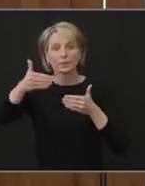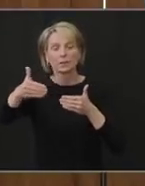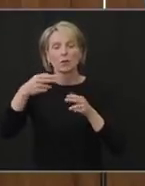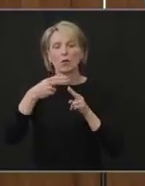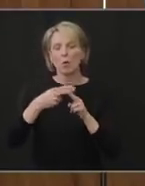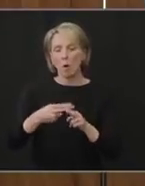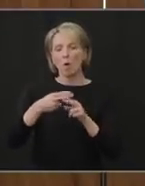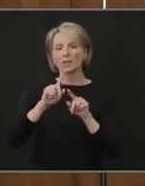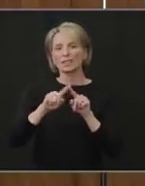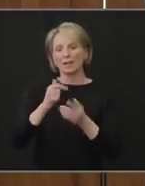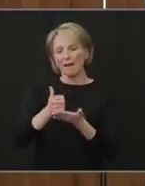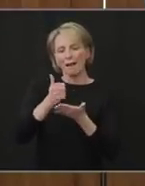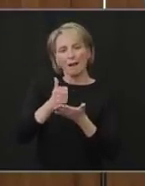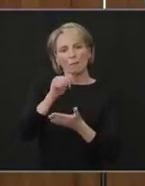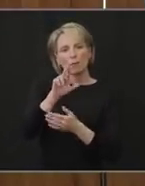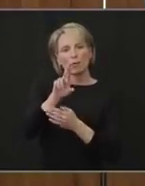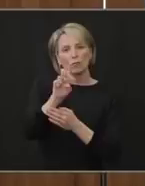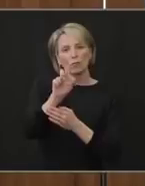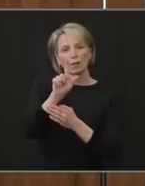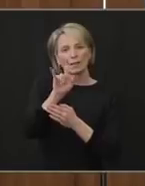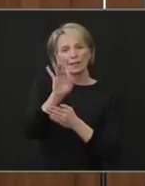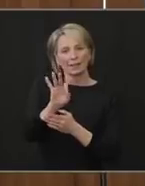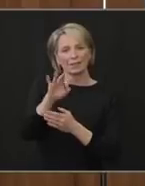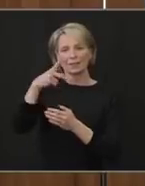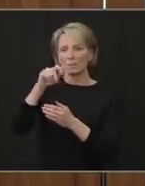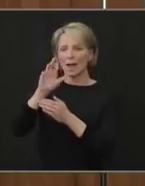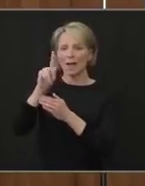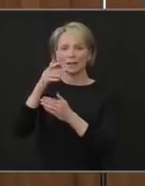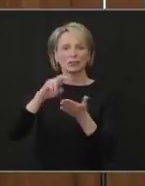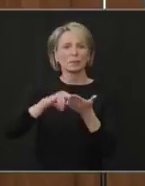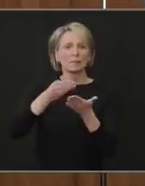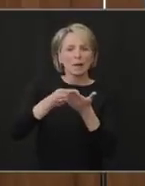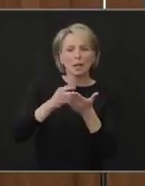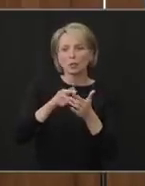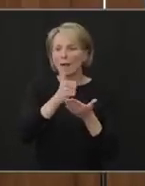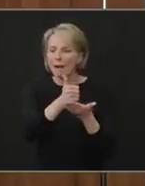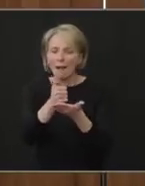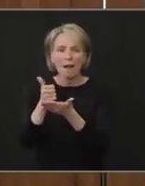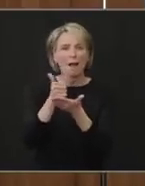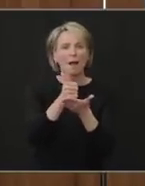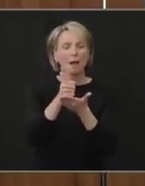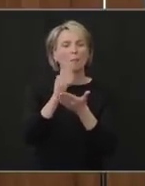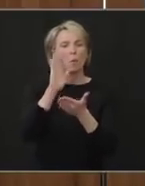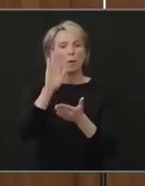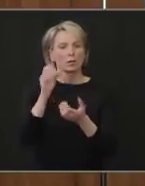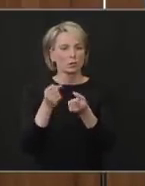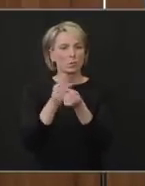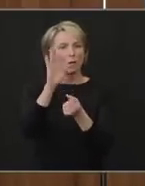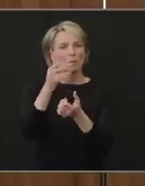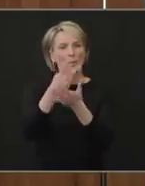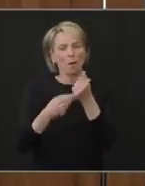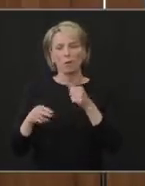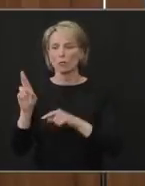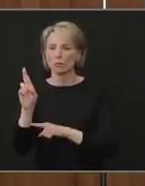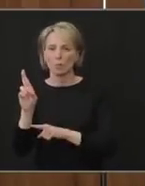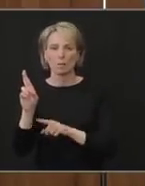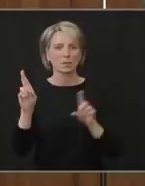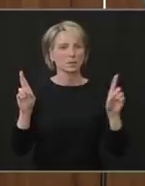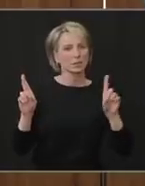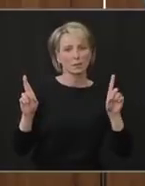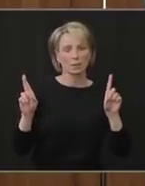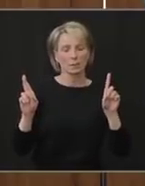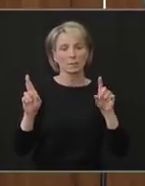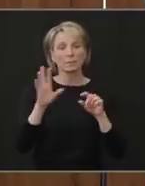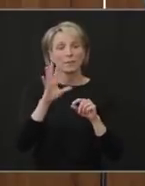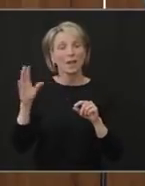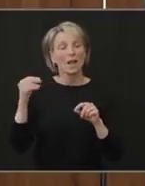fourth, fifth, maybe sixth, will be bipartisan. The first three were. And the unanimous vote last night, I